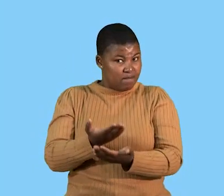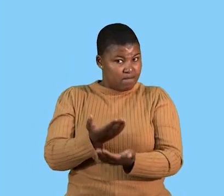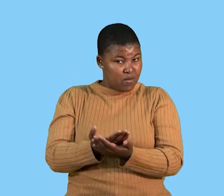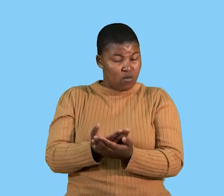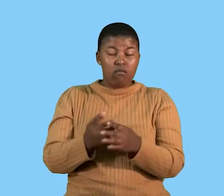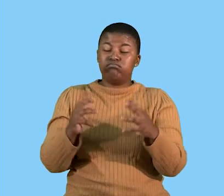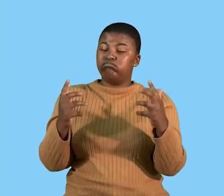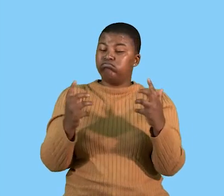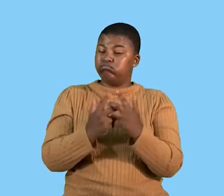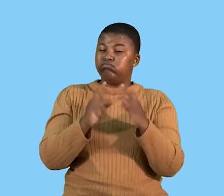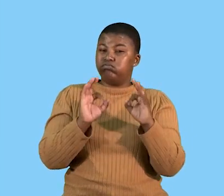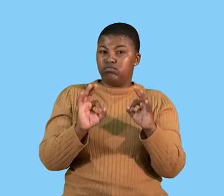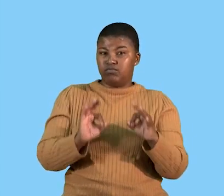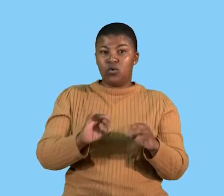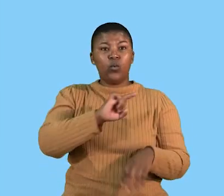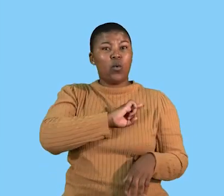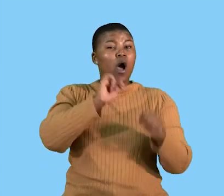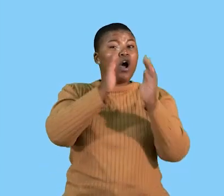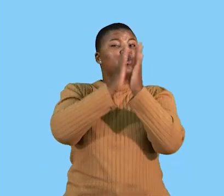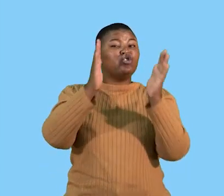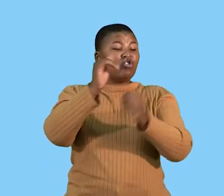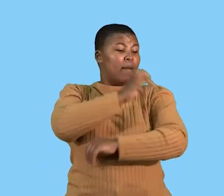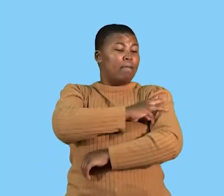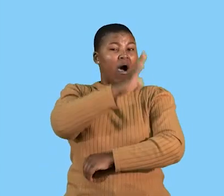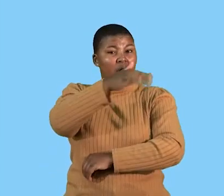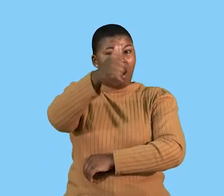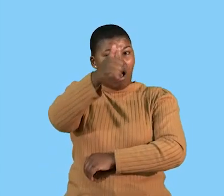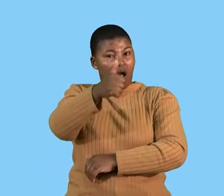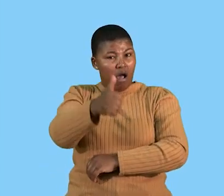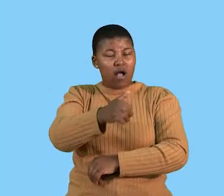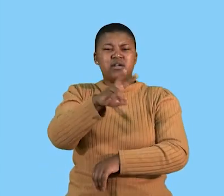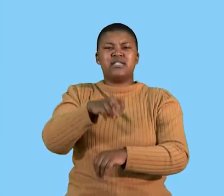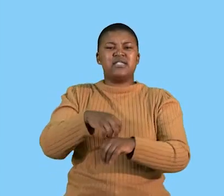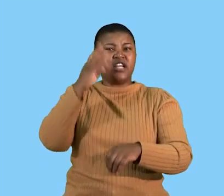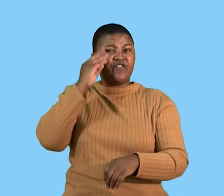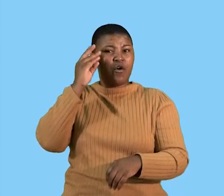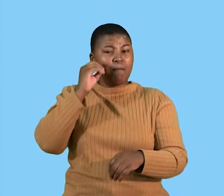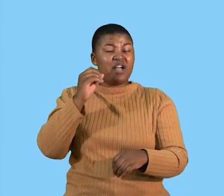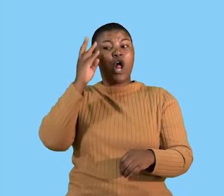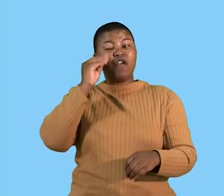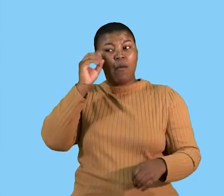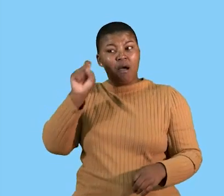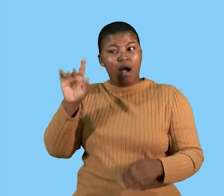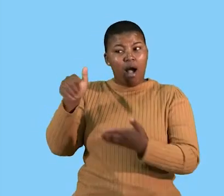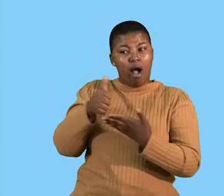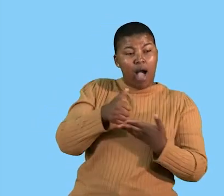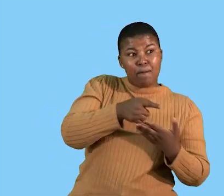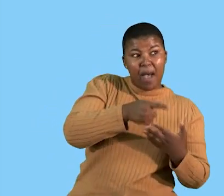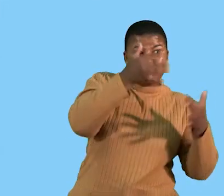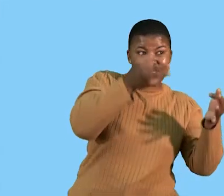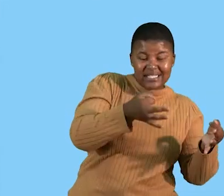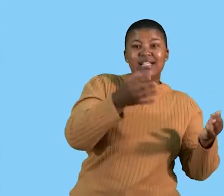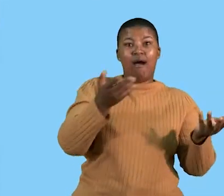available and accurate, because the general management needs this information to make a decision, and